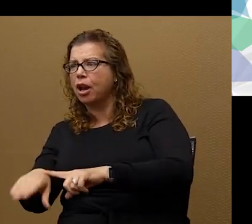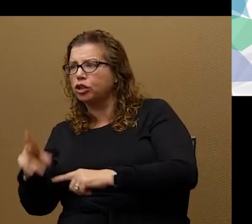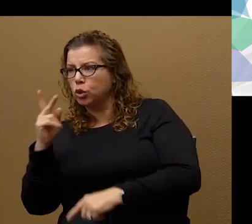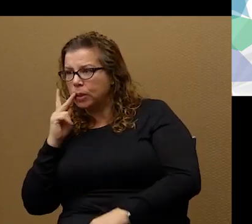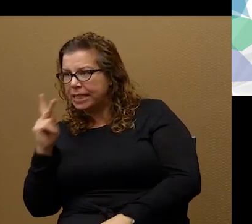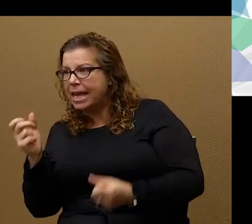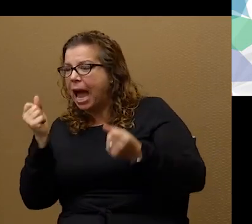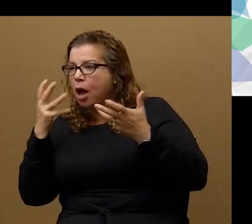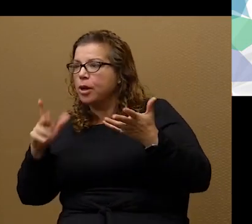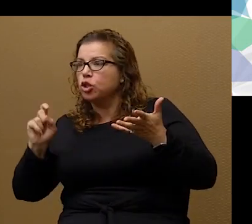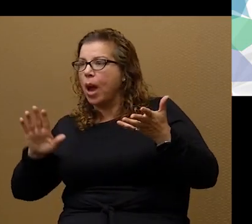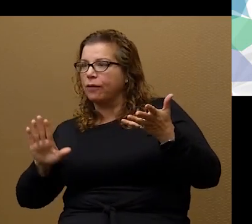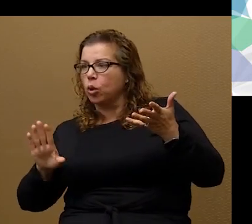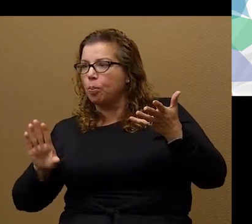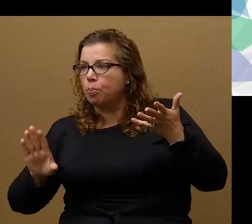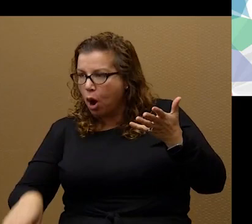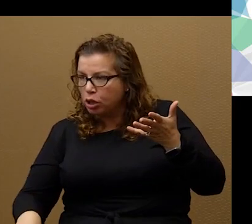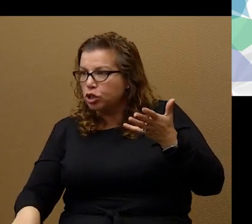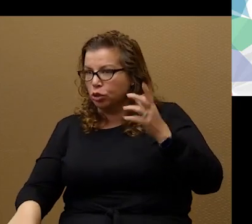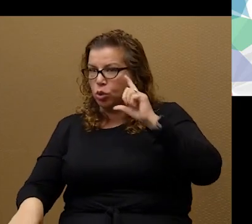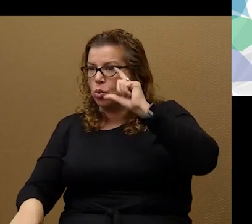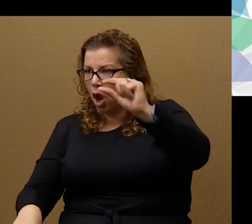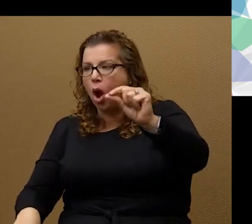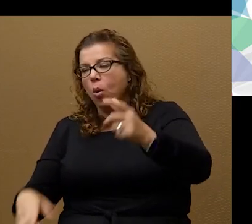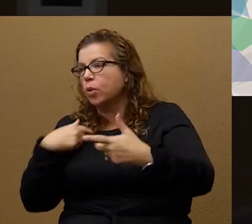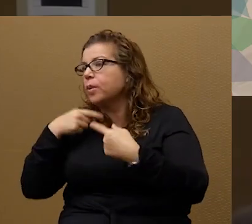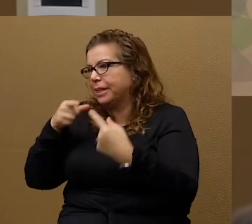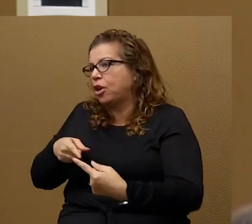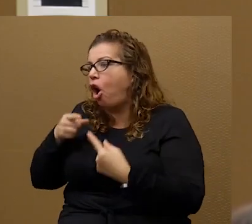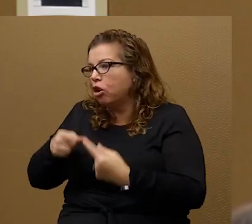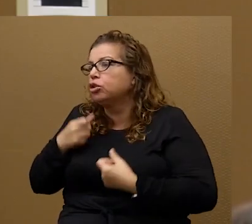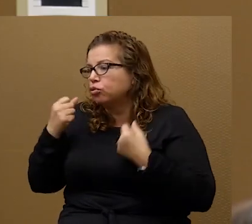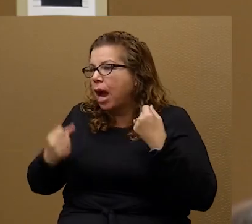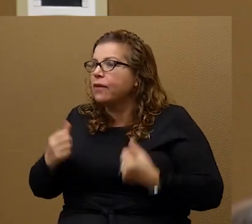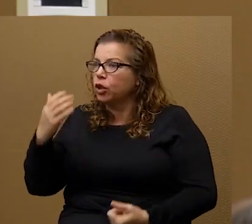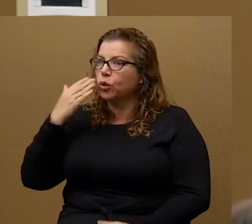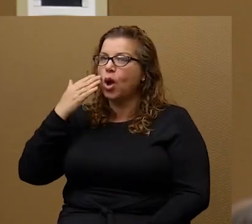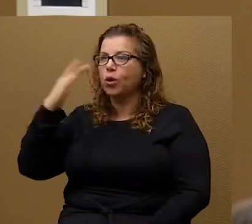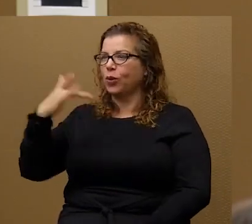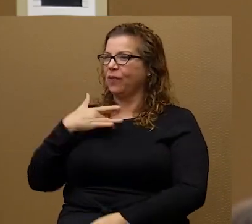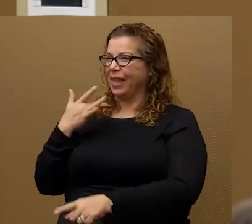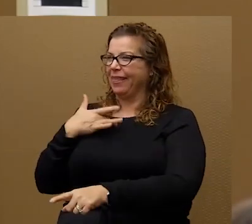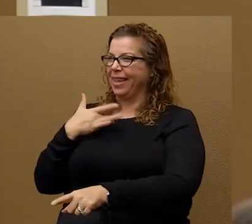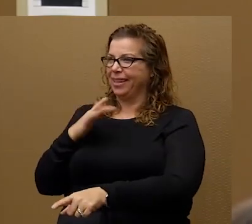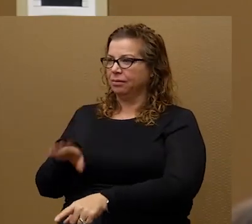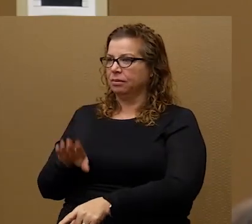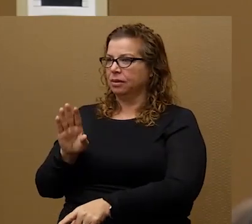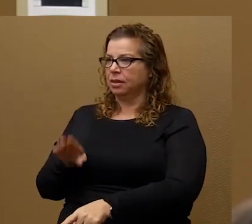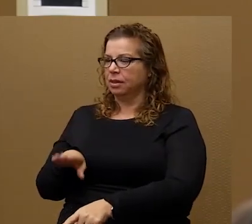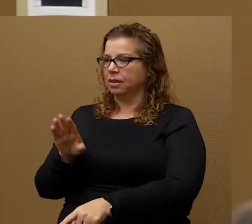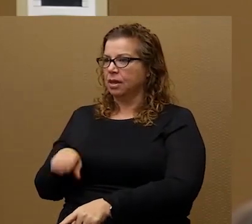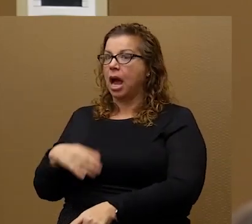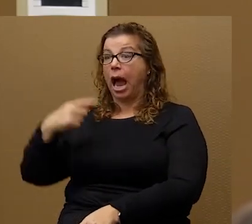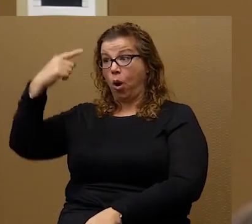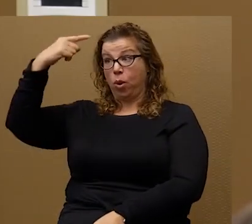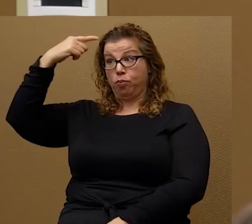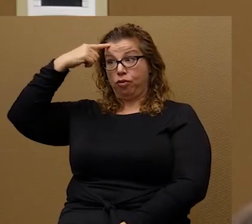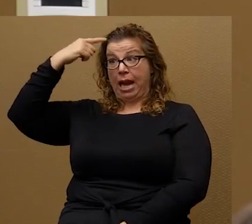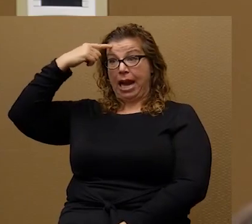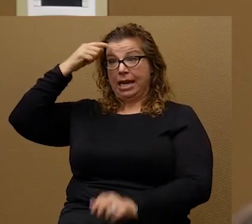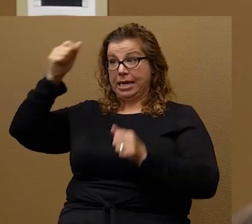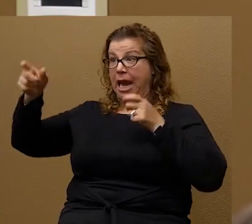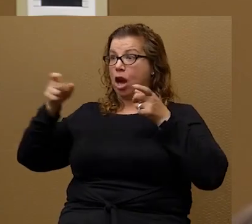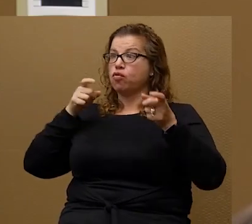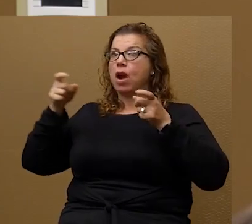would be very difficult to drive. We just know that. We're able to feel that with our leg, and our brain is able to regulate how